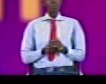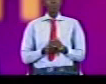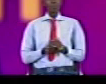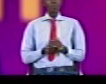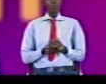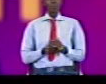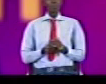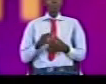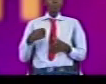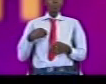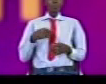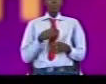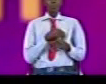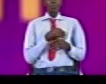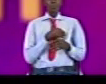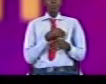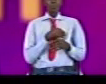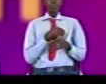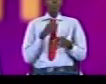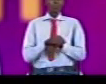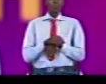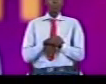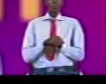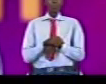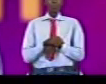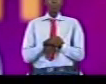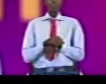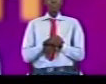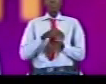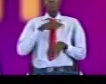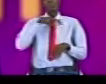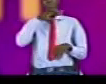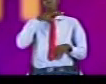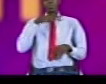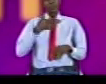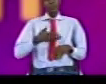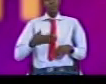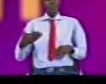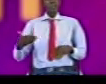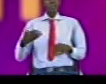We overcome pollution and perversion.